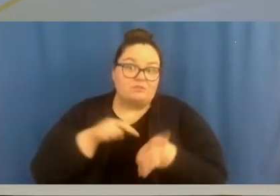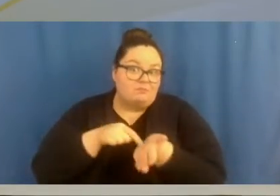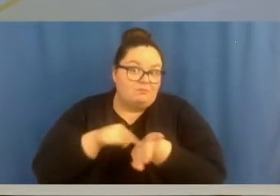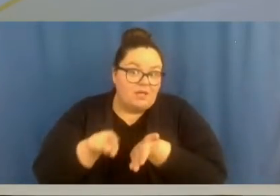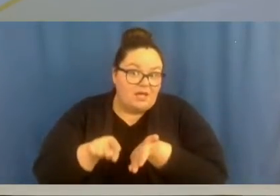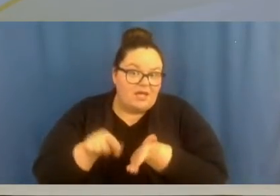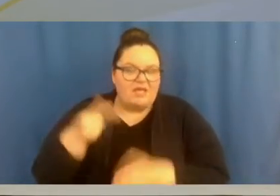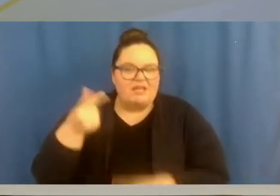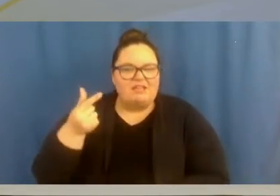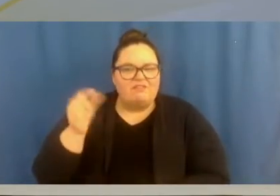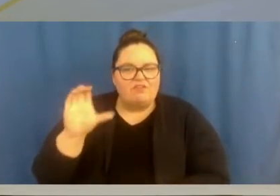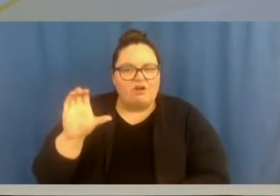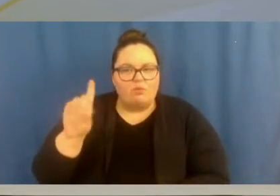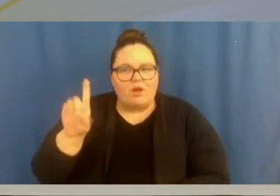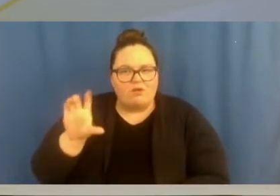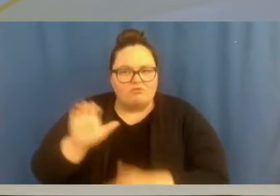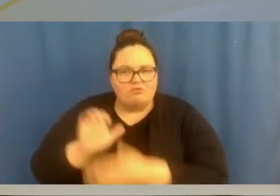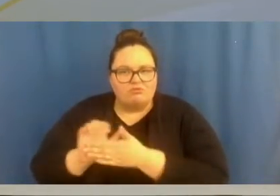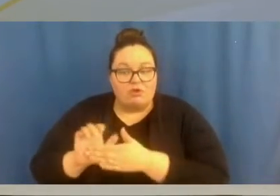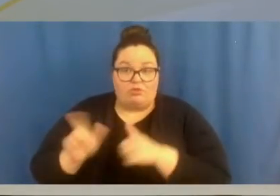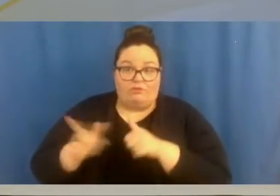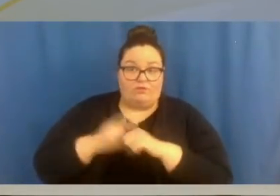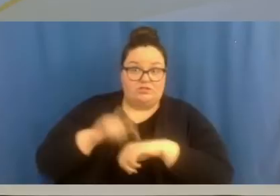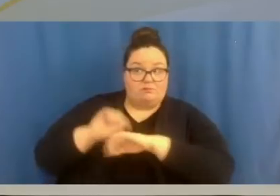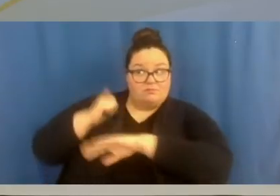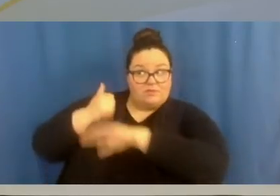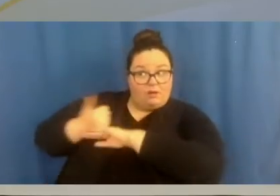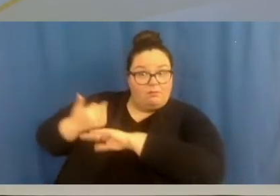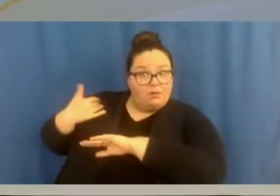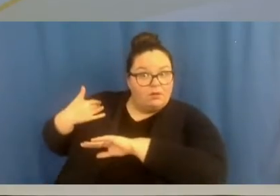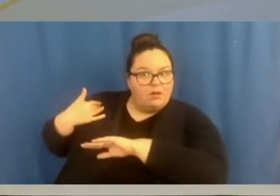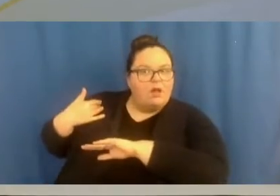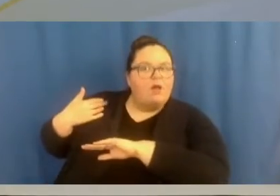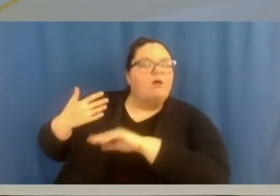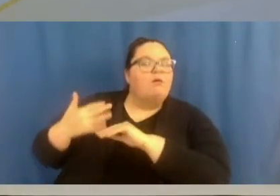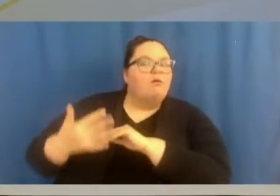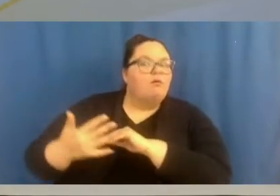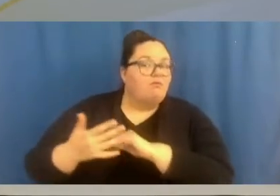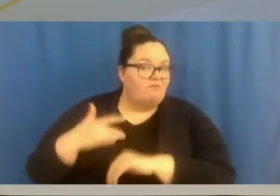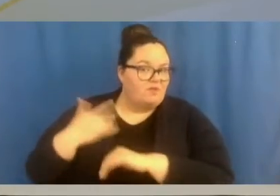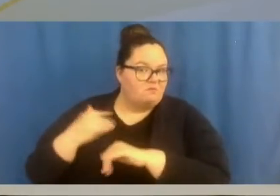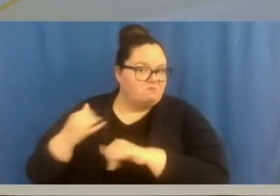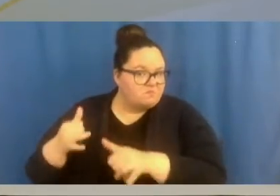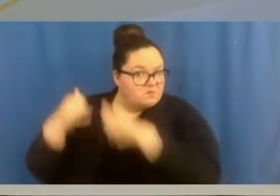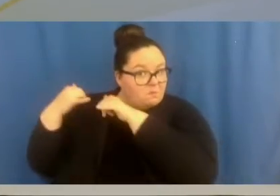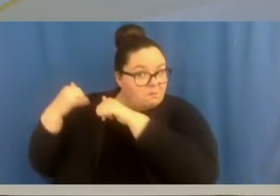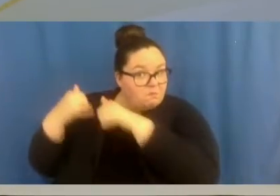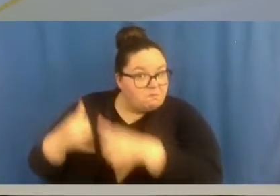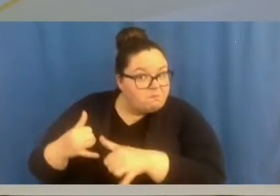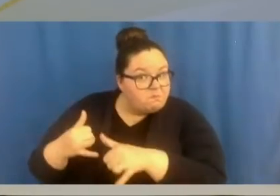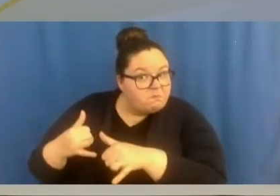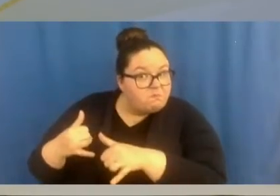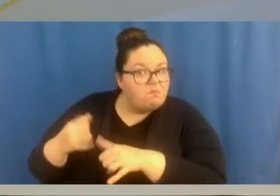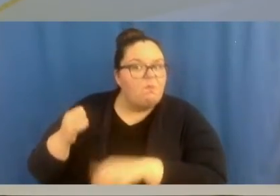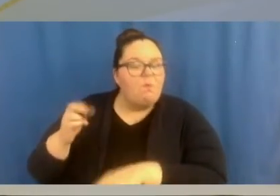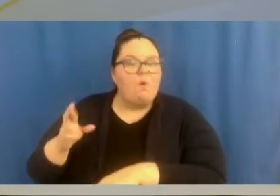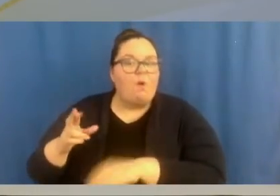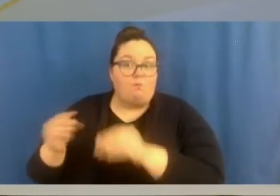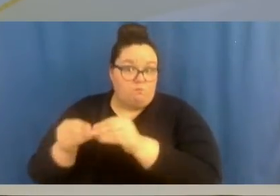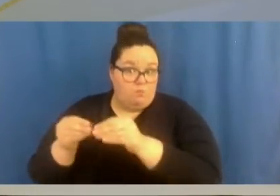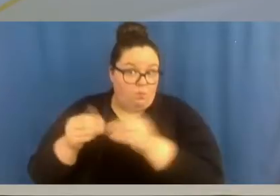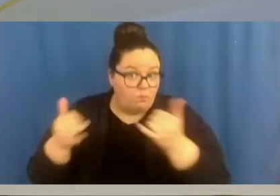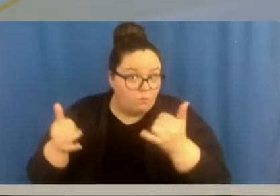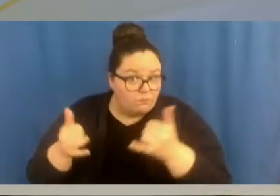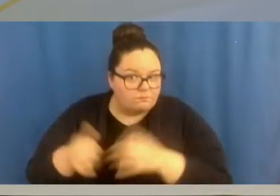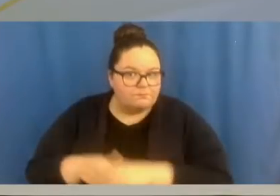card the first time you rolled it out, and do you expect a similar uptake this time around? I don't know if